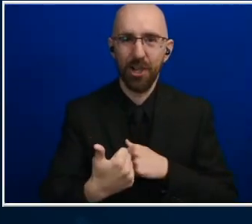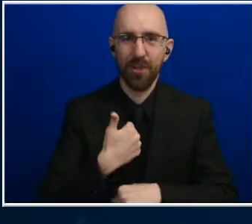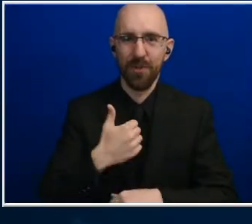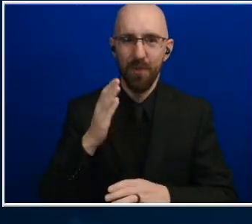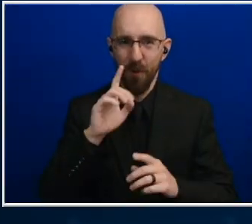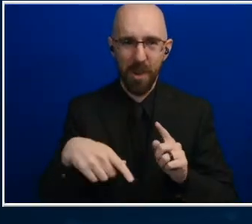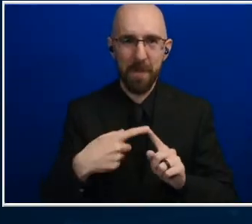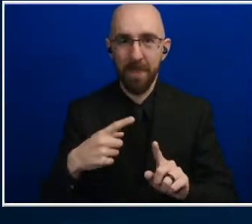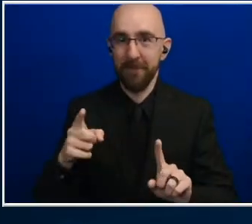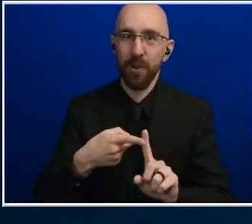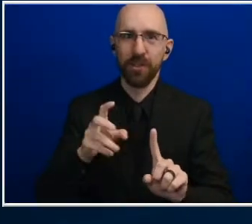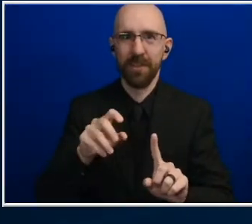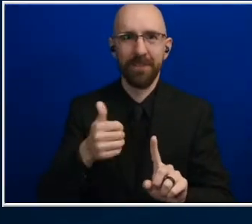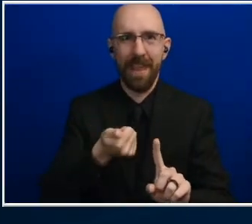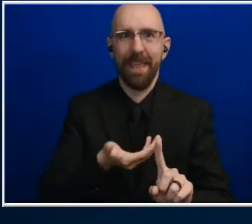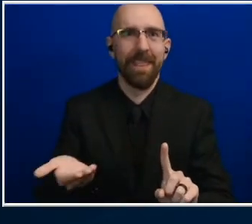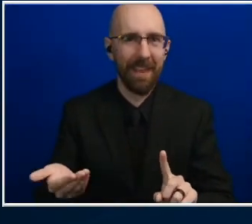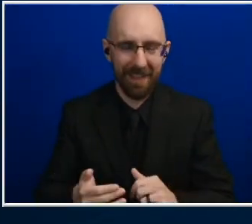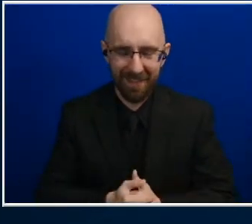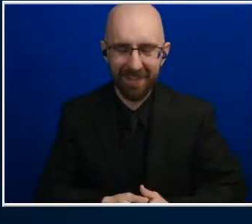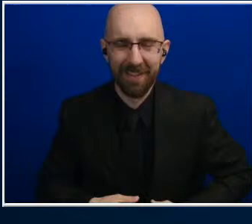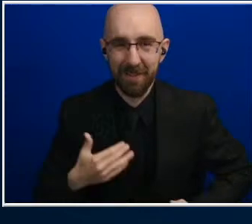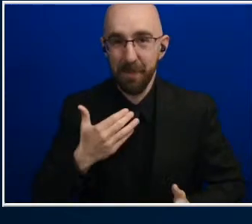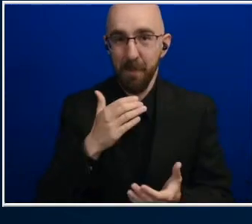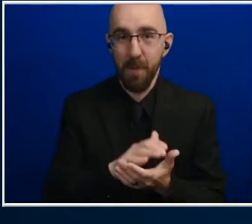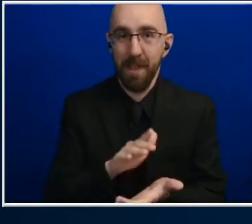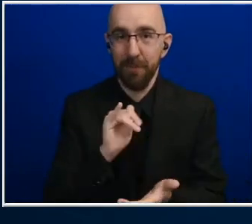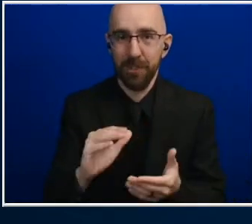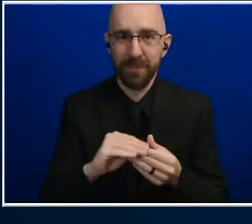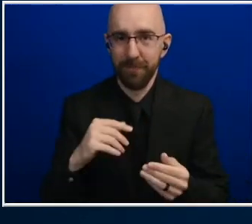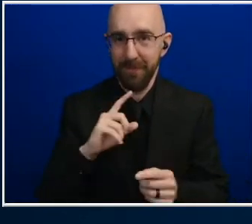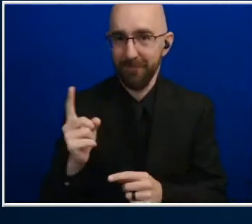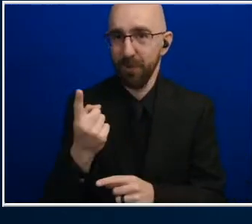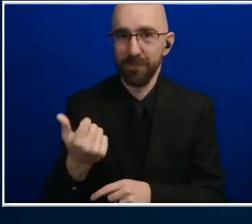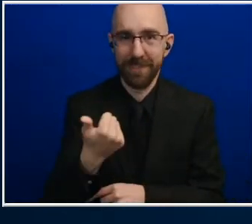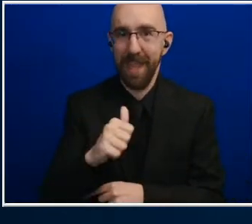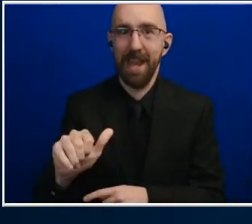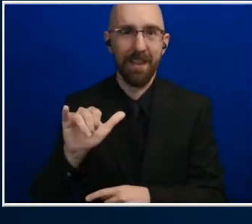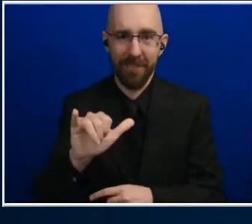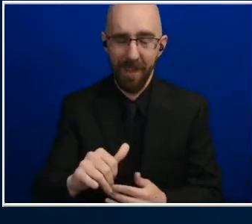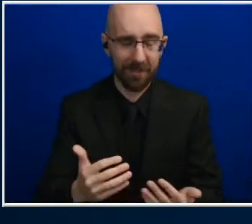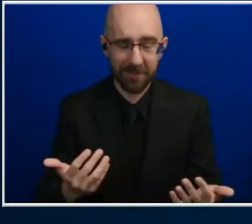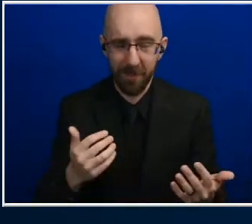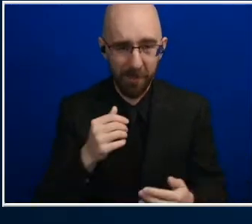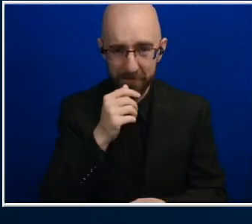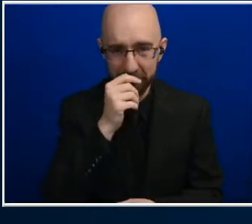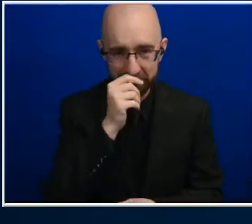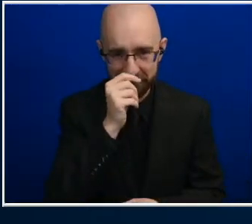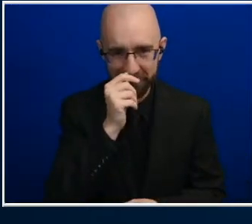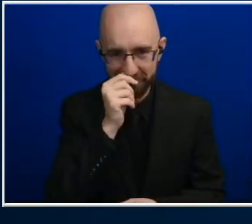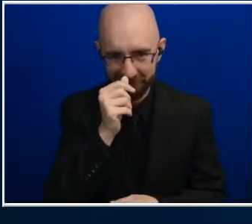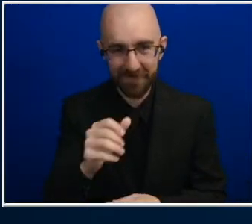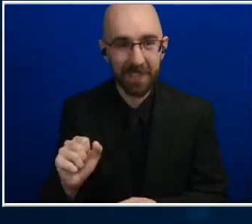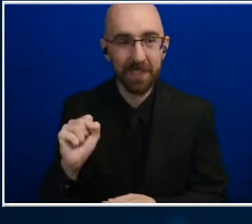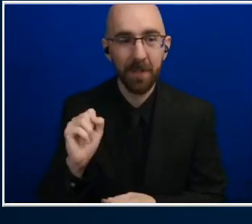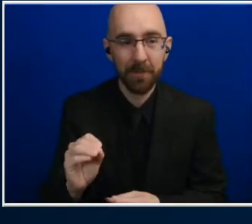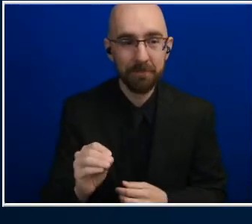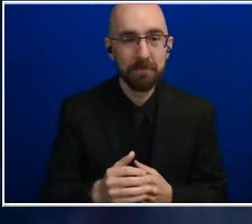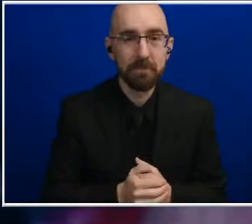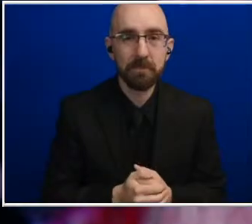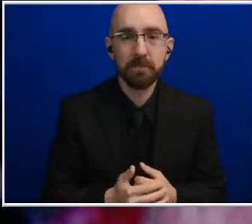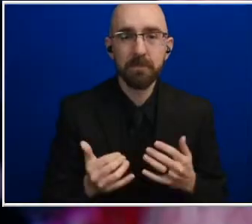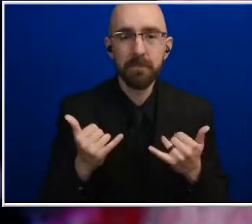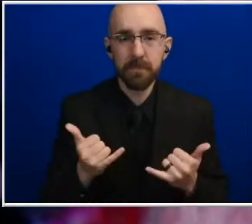anything. My wife really says I'm never first to any event, so I don't know what that could be. So now, like